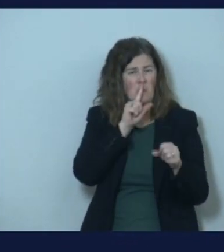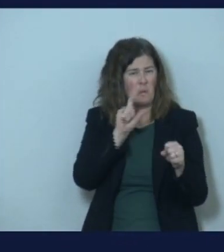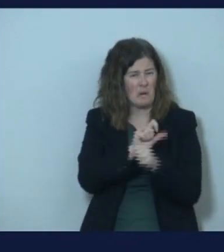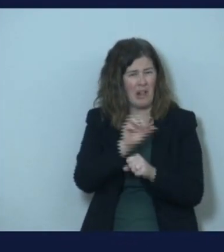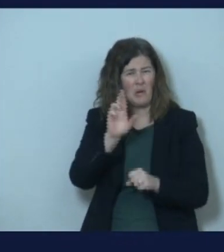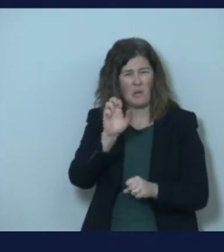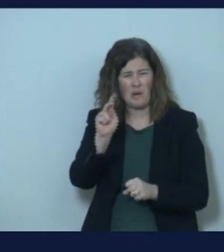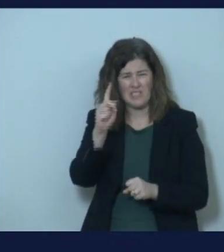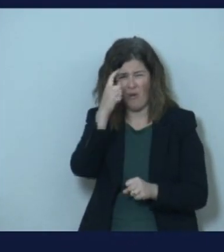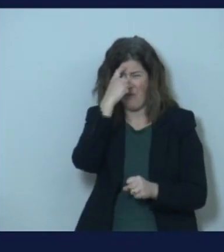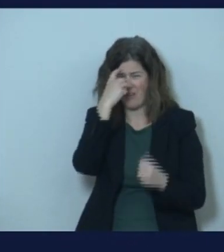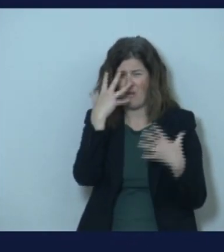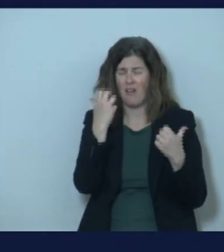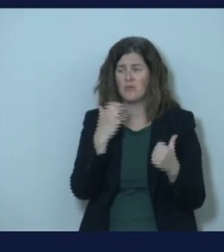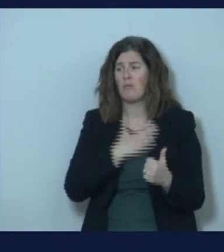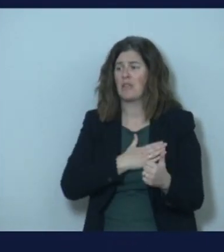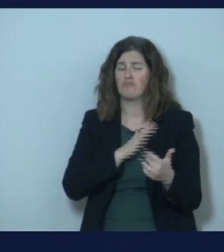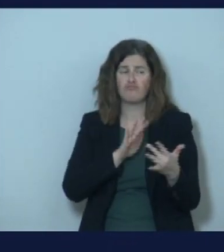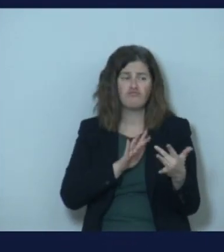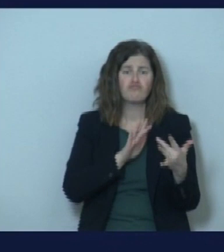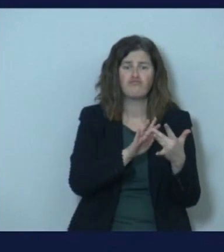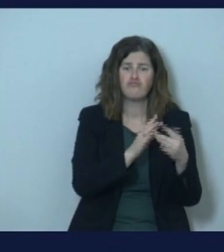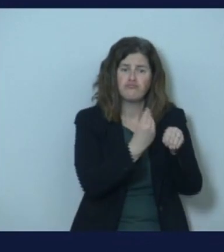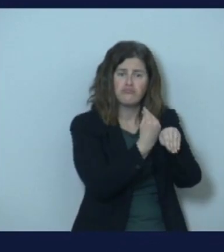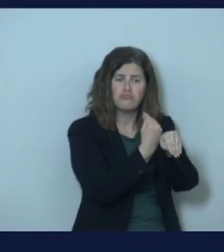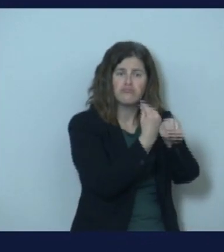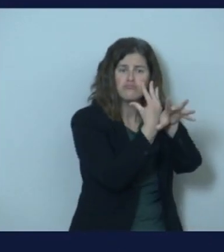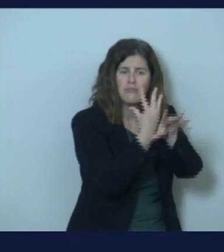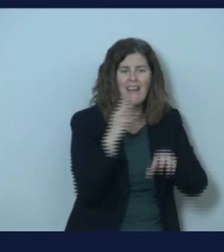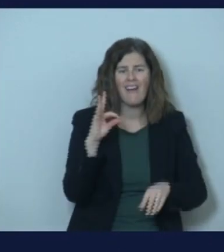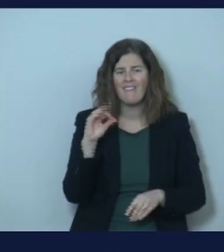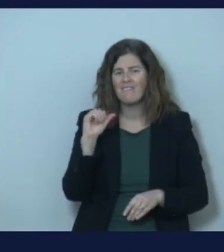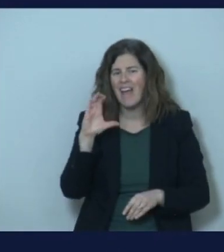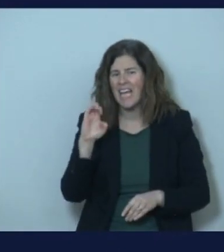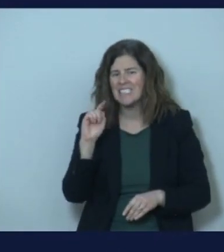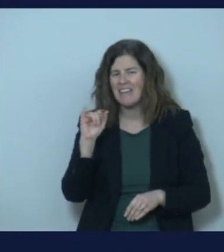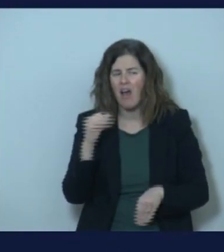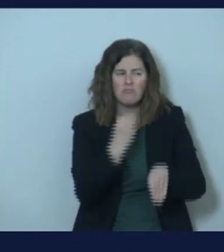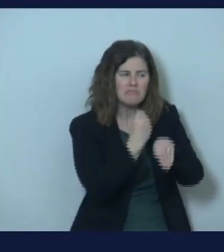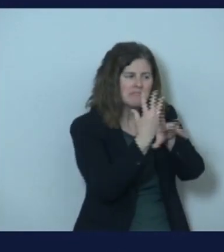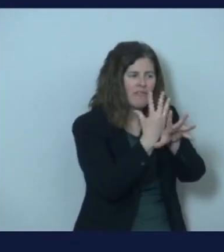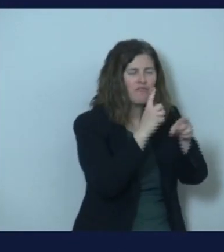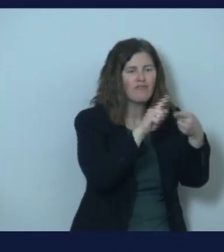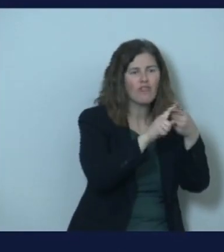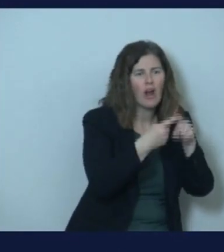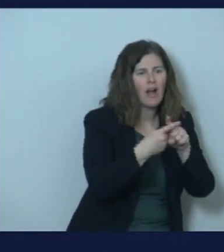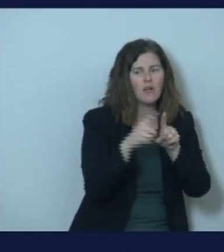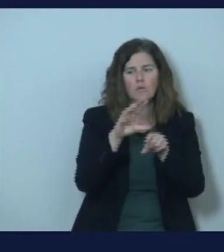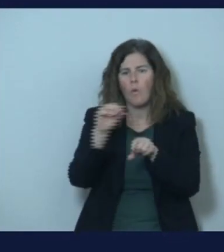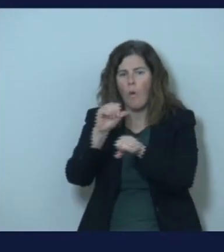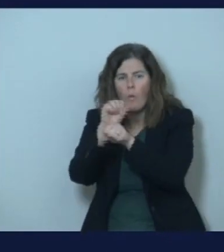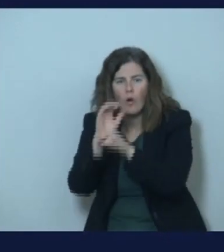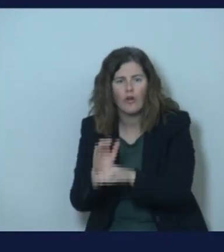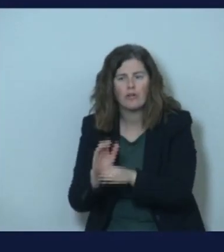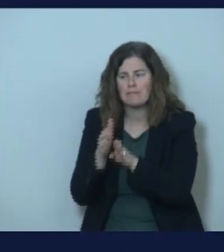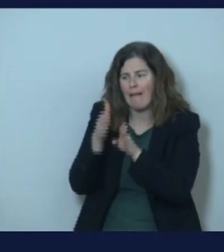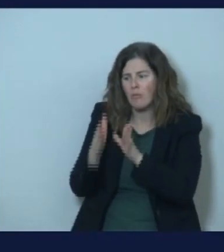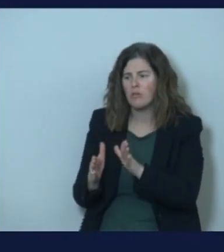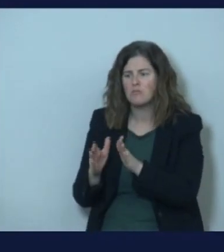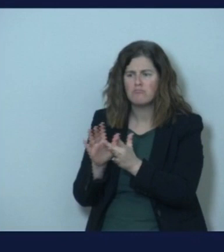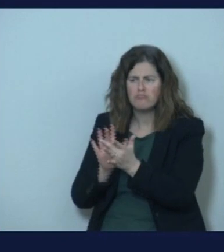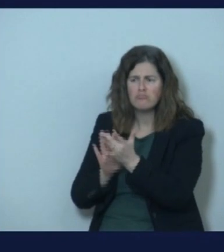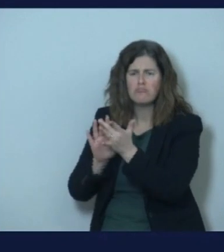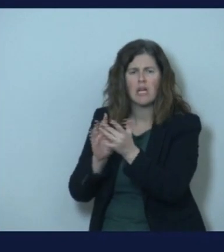So reach out. FaceTime your neighbors and your friends and your colleagues, your coworkers. Make sure